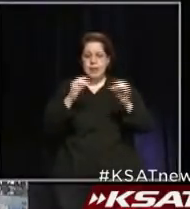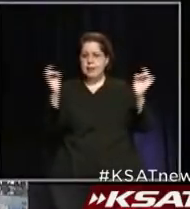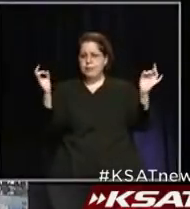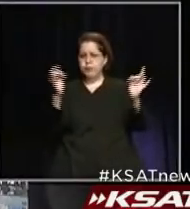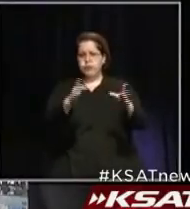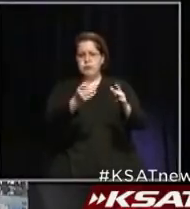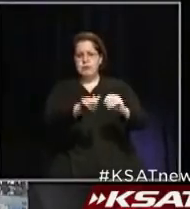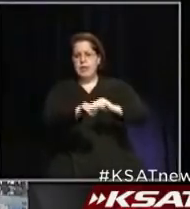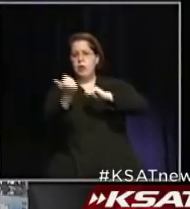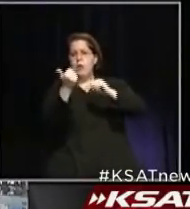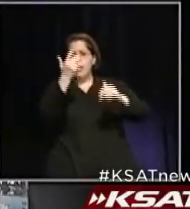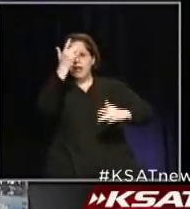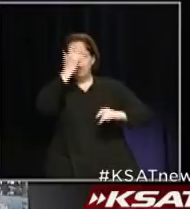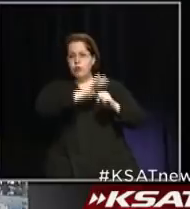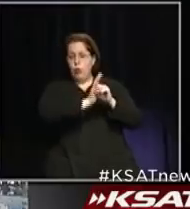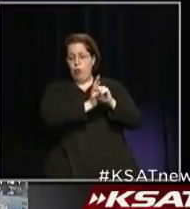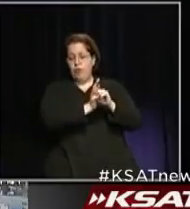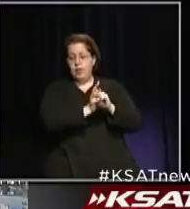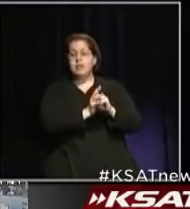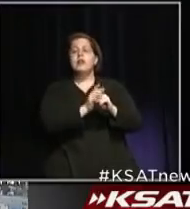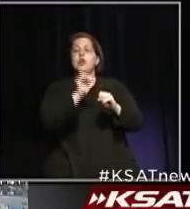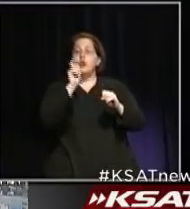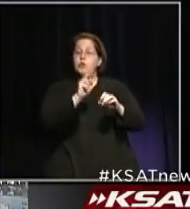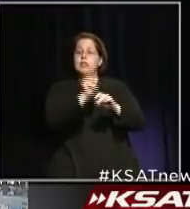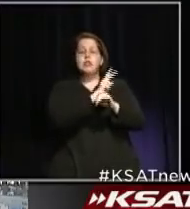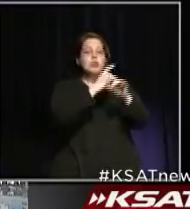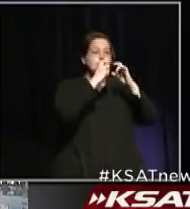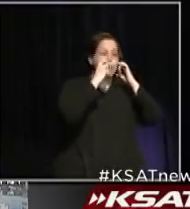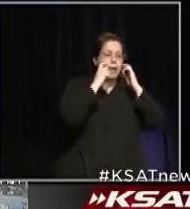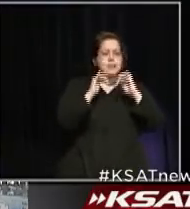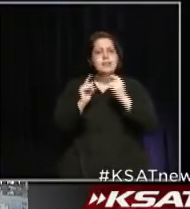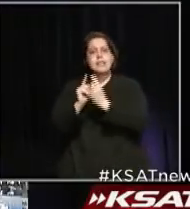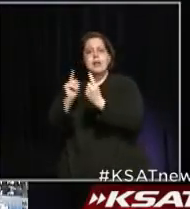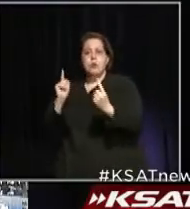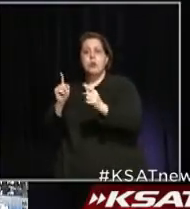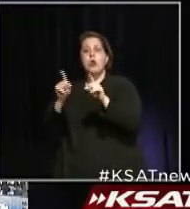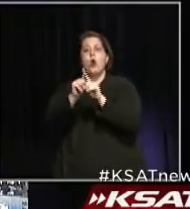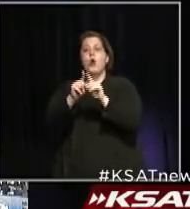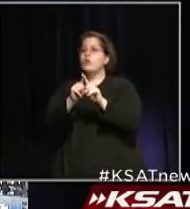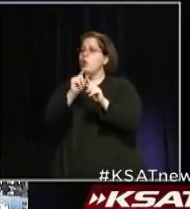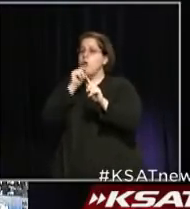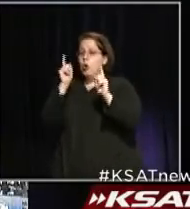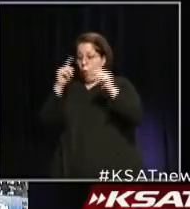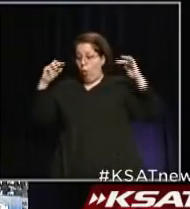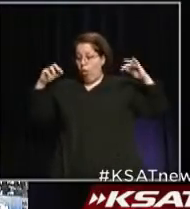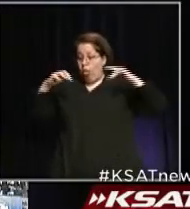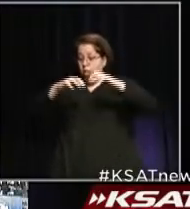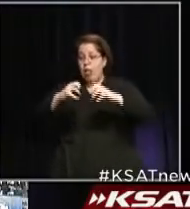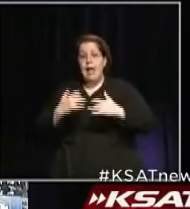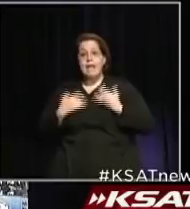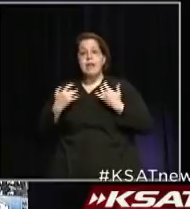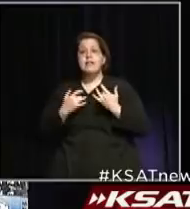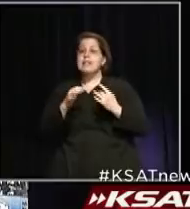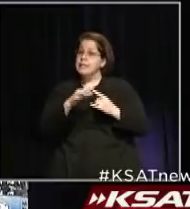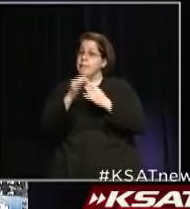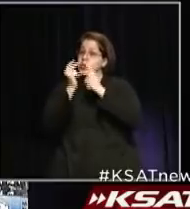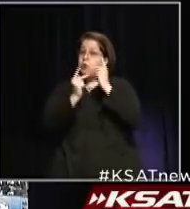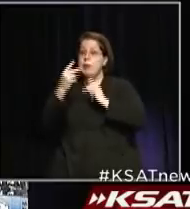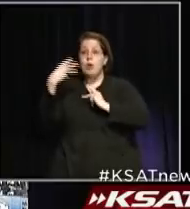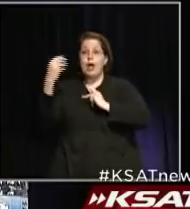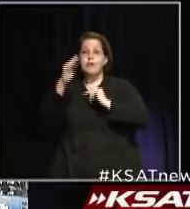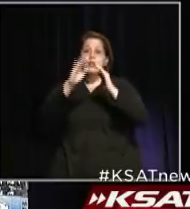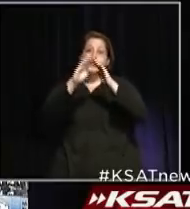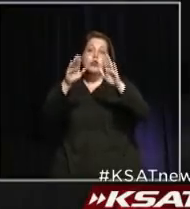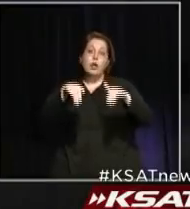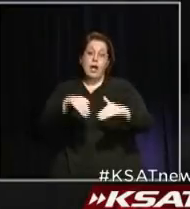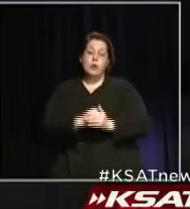that we wear masks and we practice social distancing. Please also avoid social gatherings, especially with those who are outside your